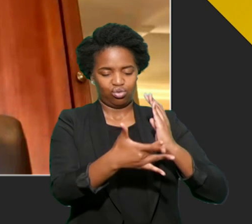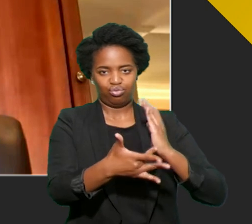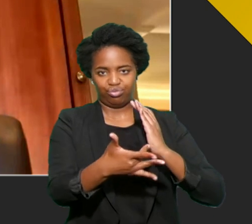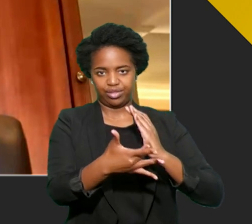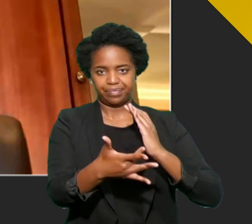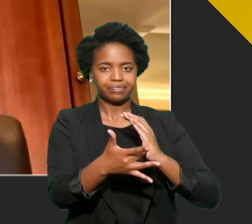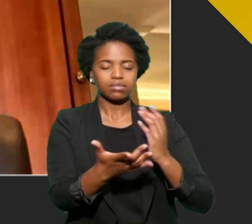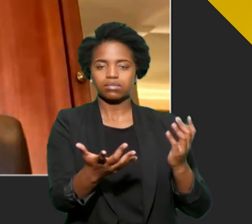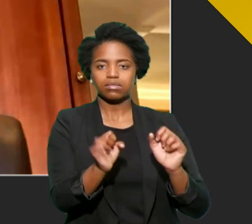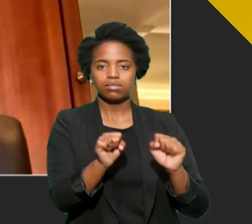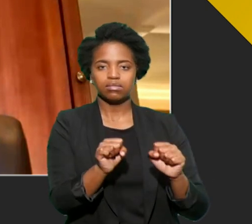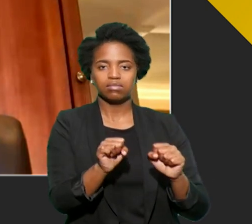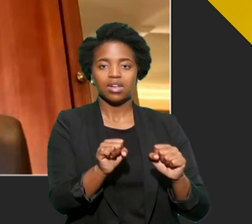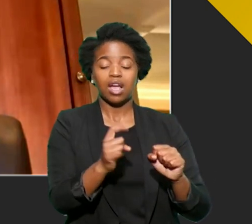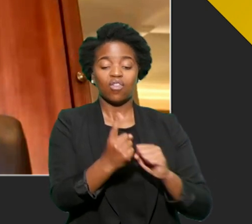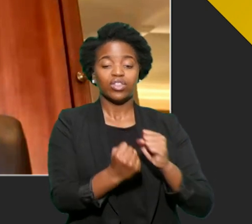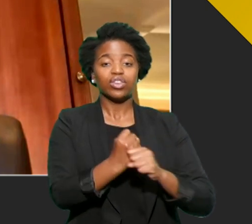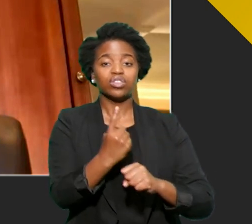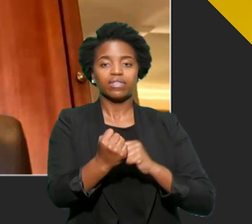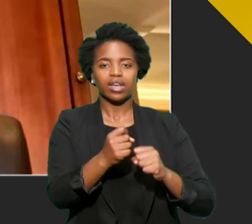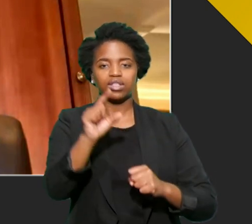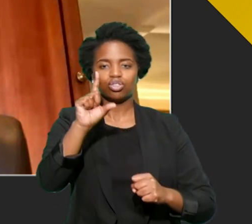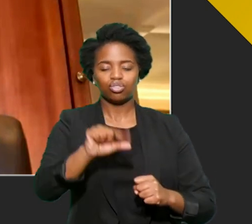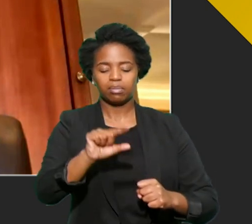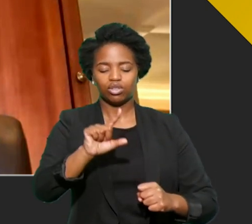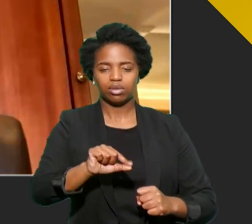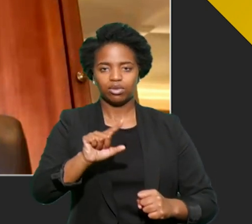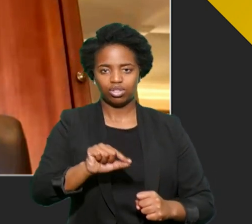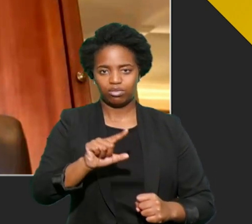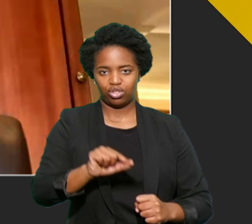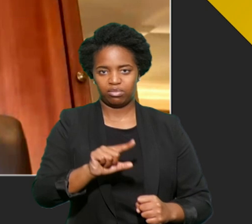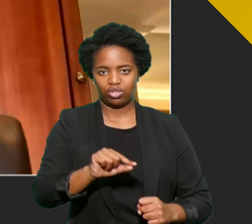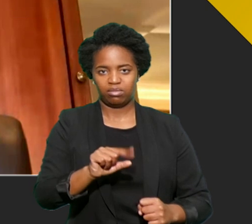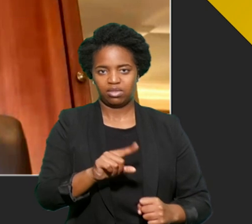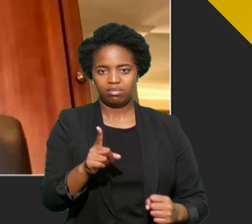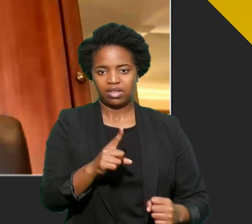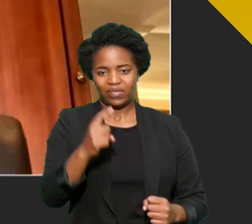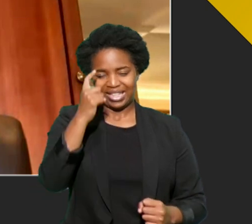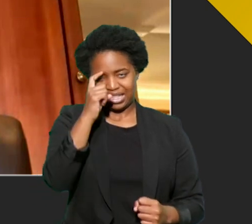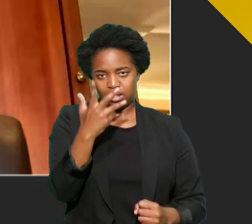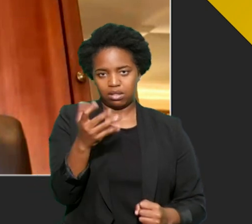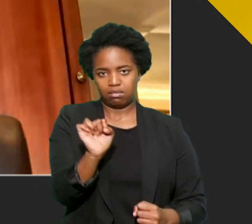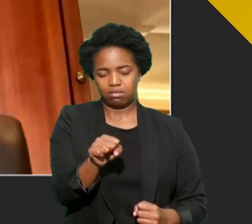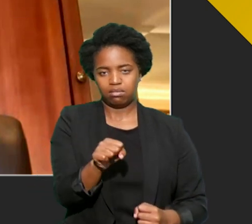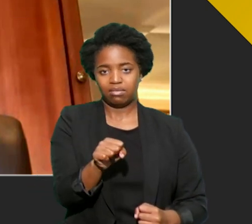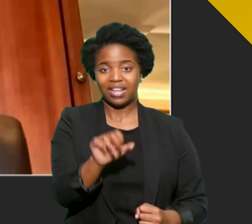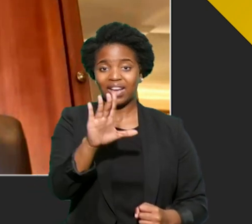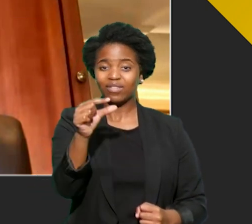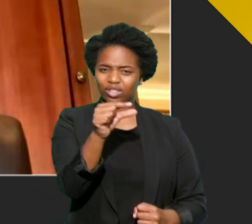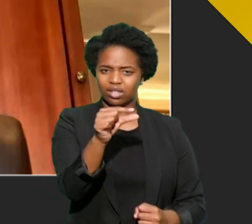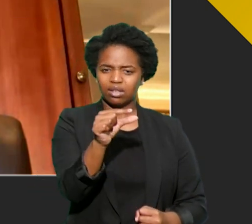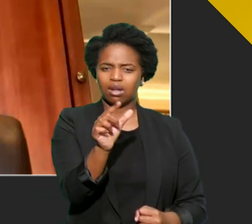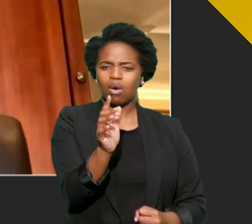becomes relatively cheaper if you factor into account inflation. So 5G is going to